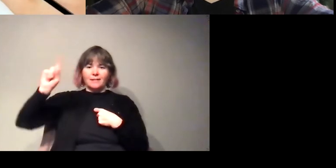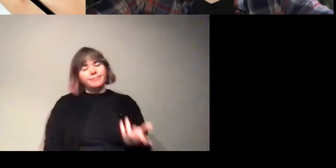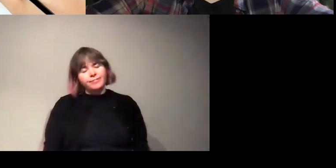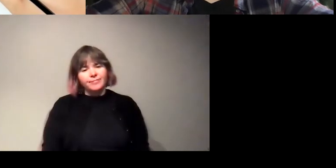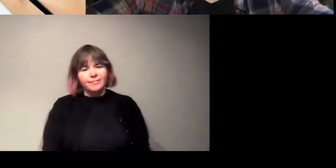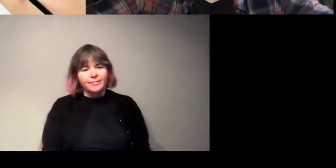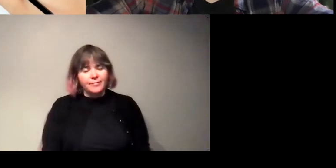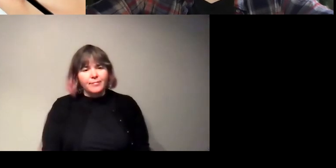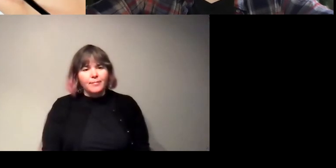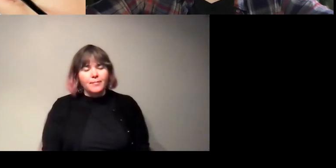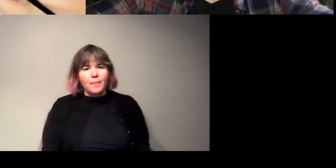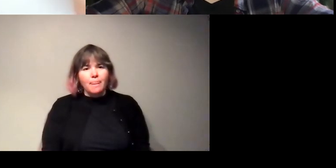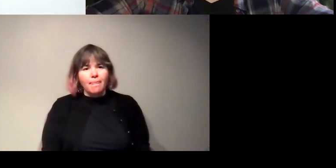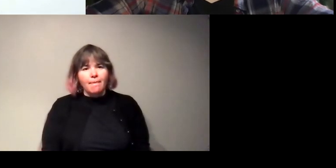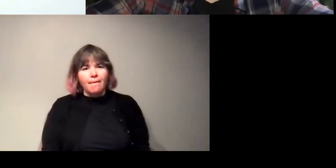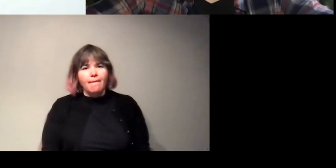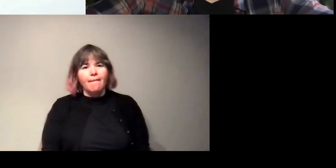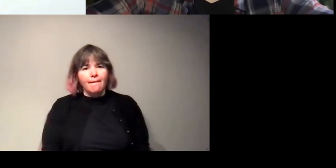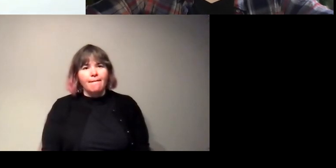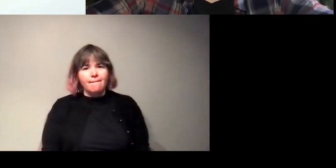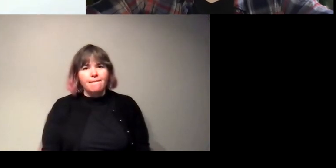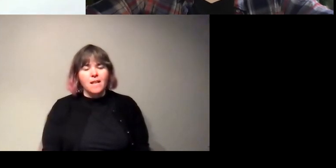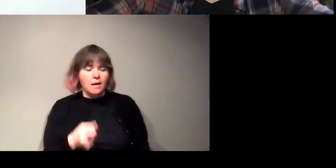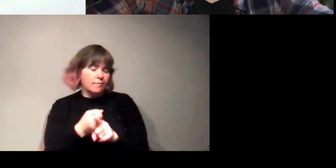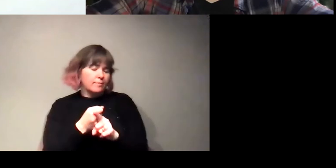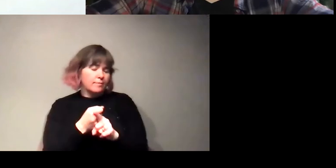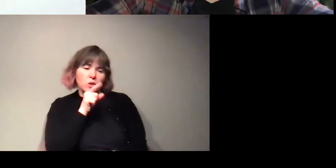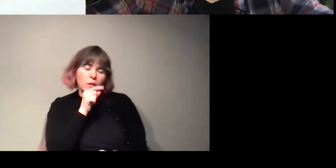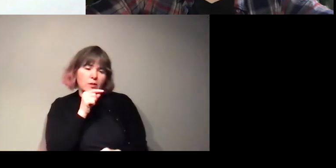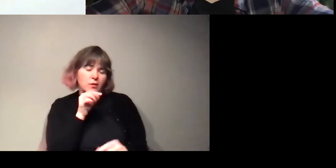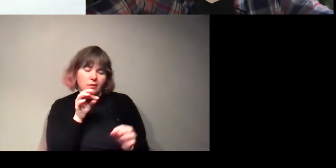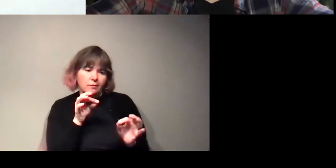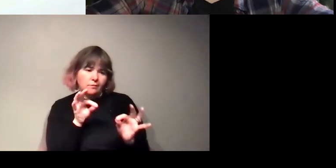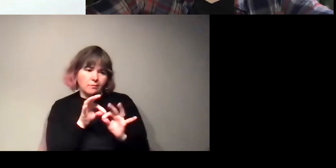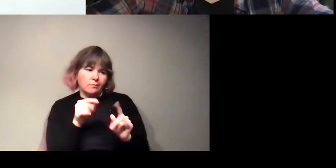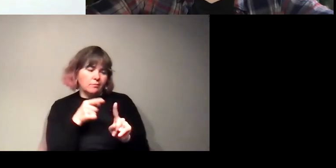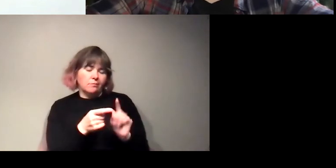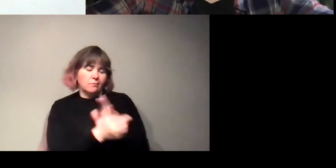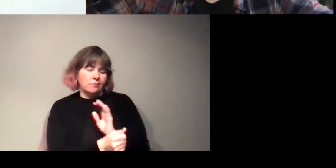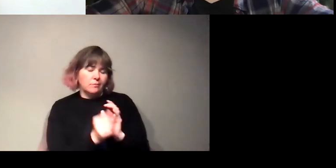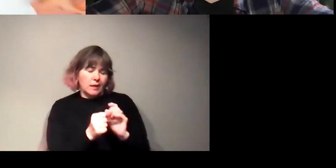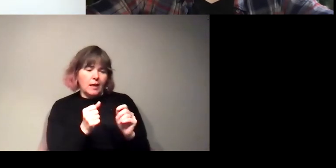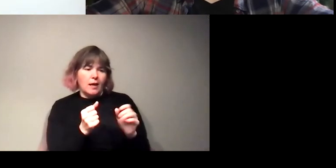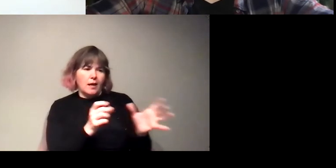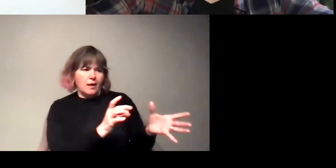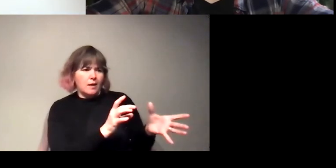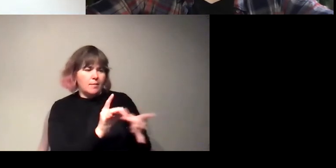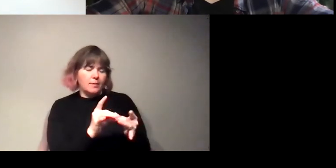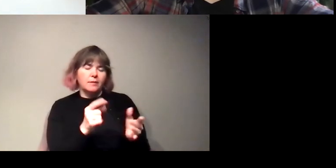Yeah. Yeah. That's one thing that Twitter is good for. Yes. It is sometimes wildly unpleasant,